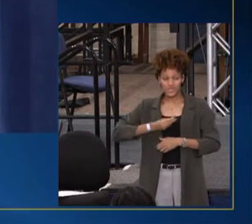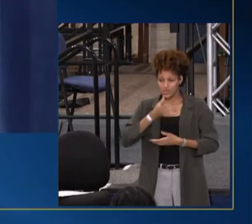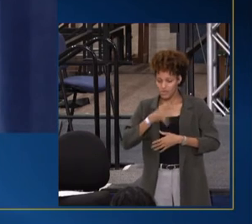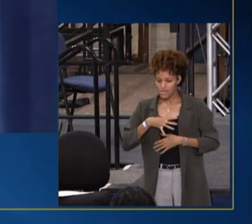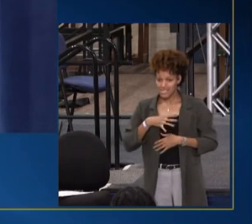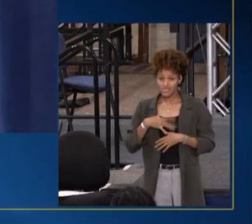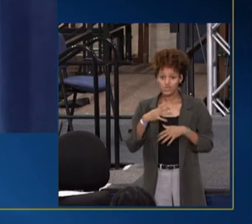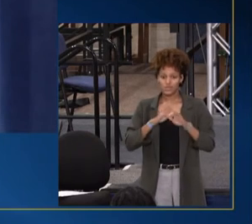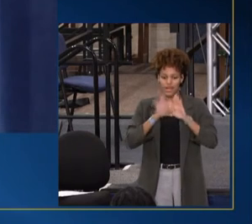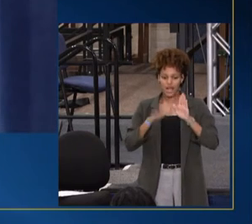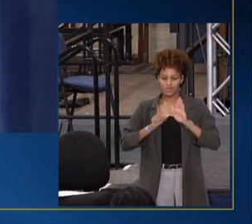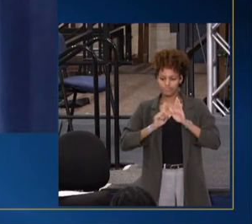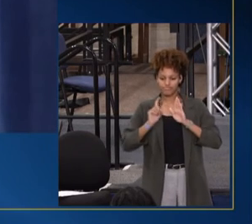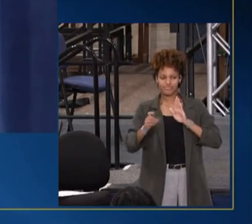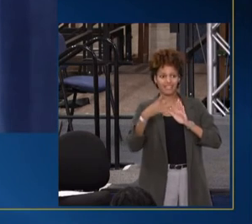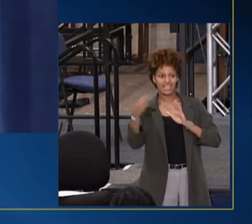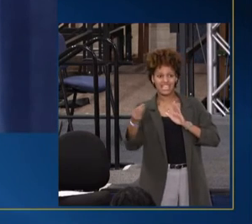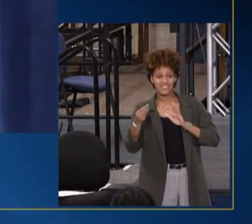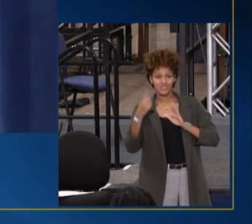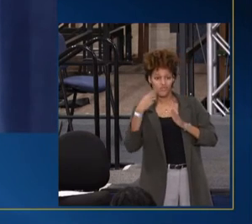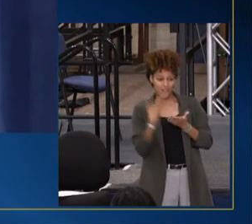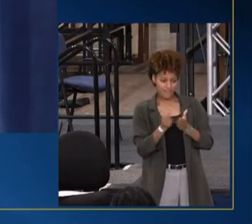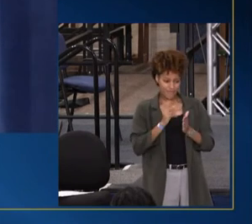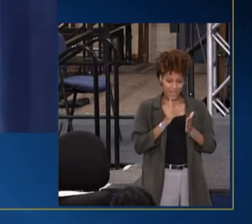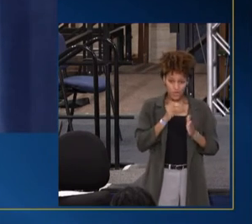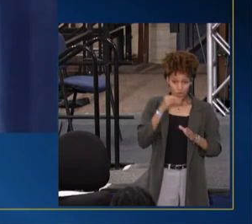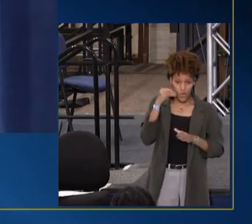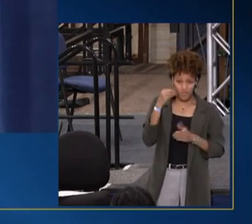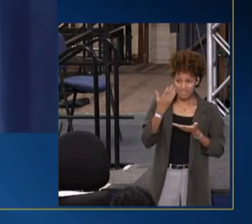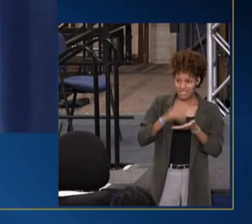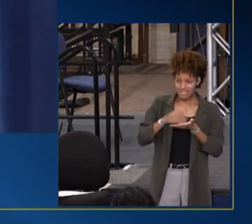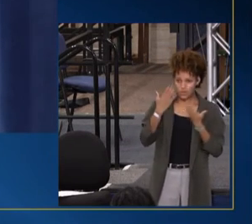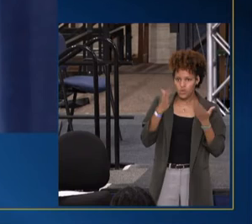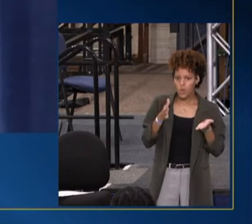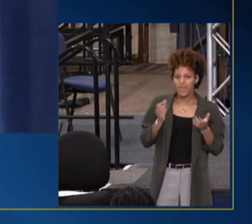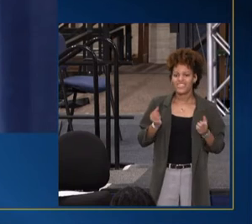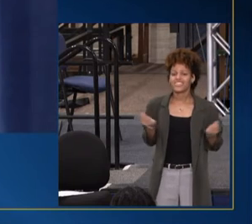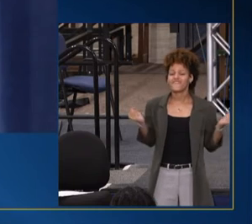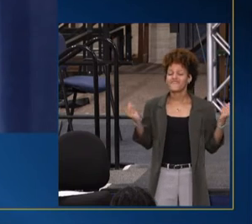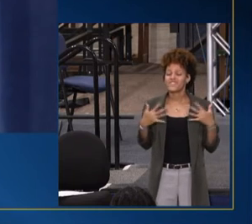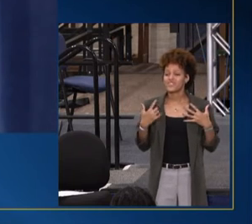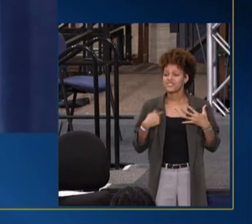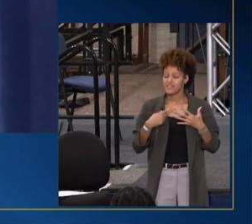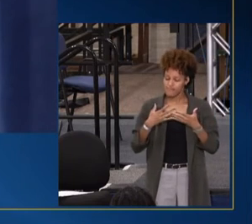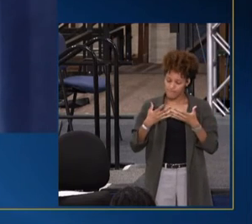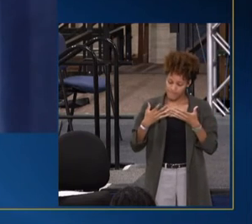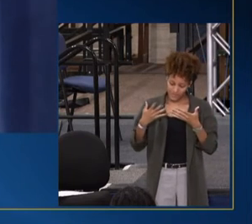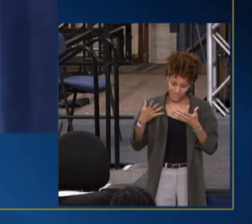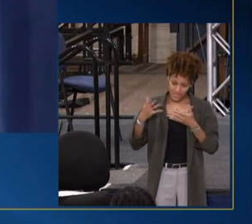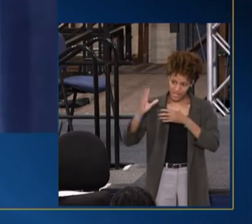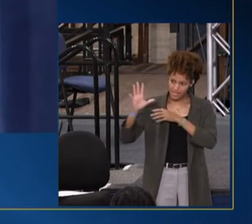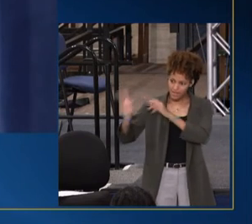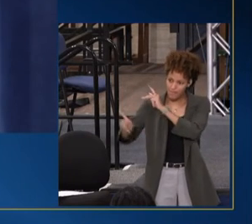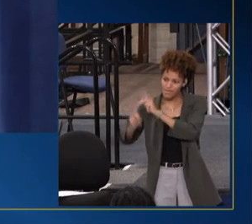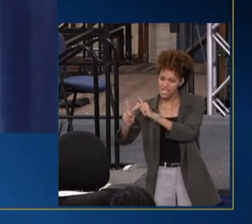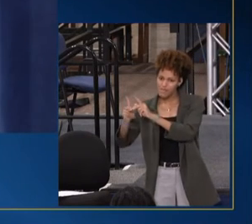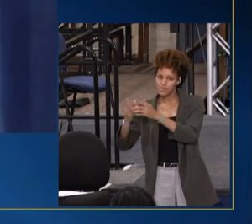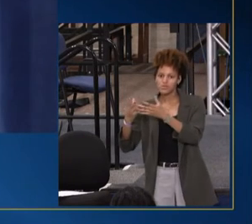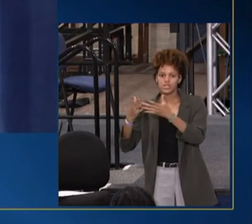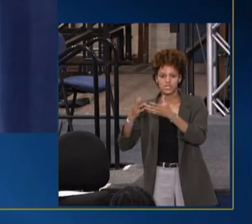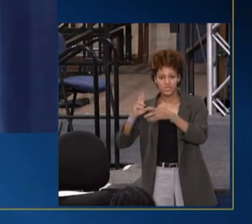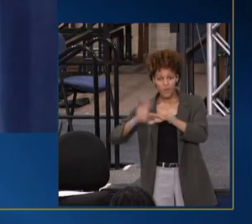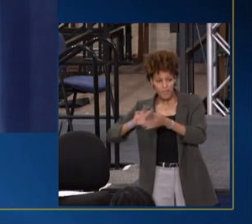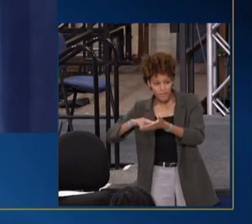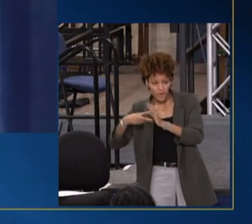if you're going to make it home again. The amount of fear that they are purposely perpetuating in our